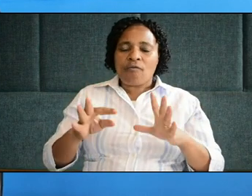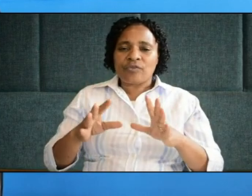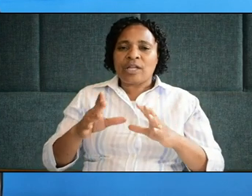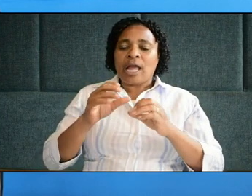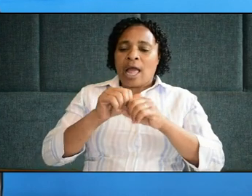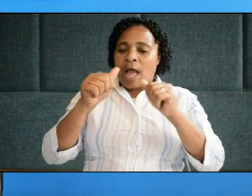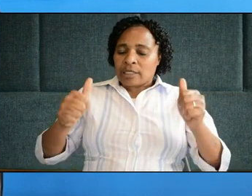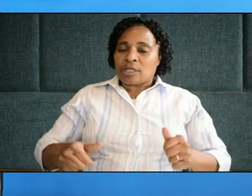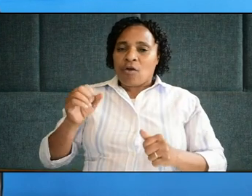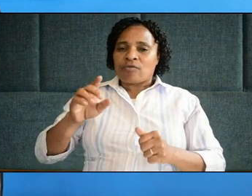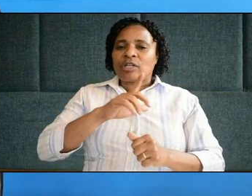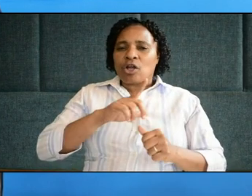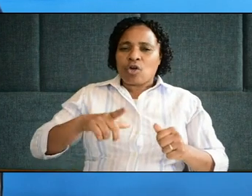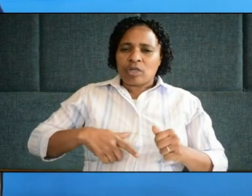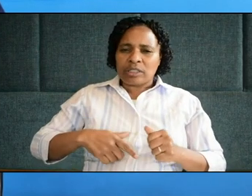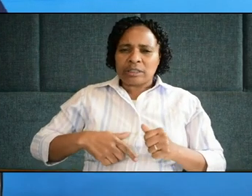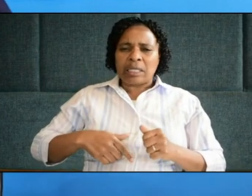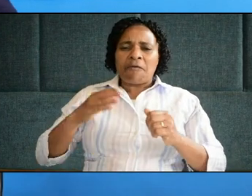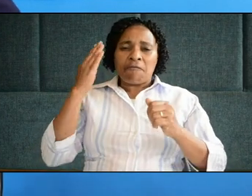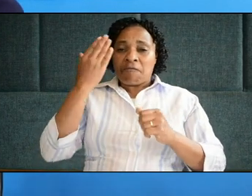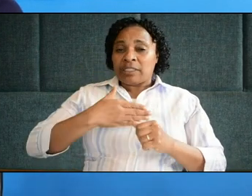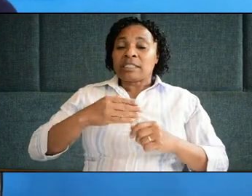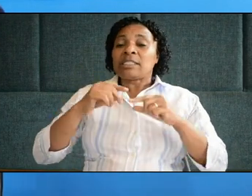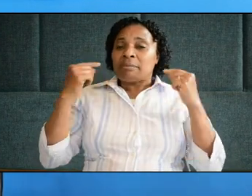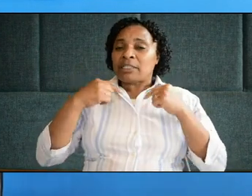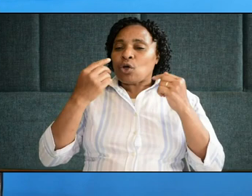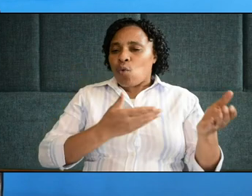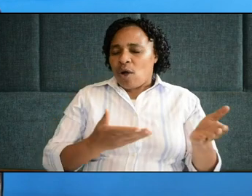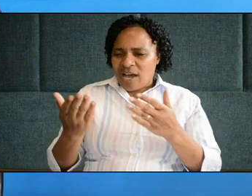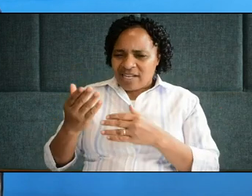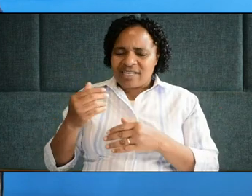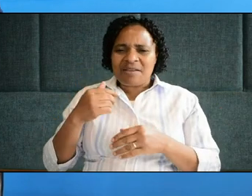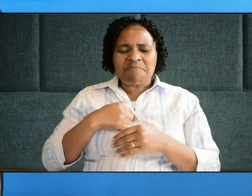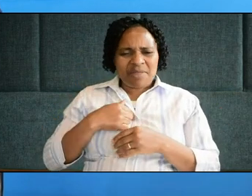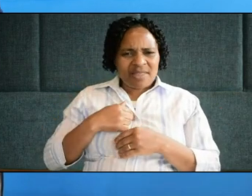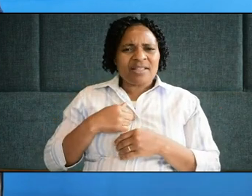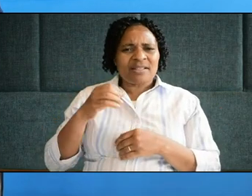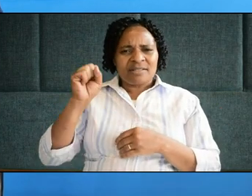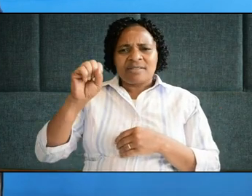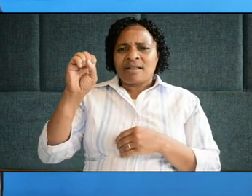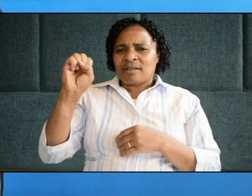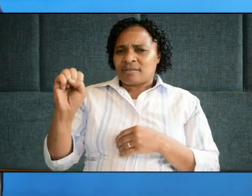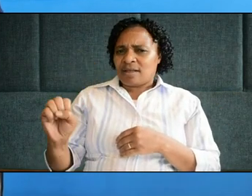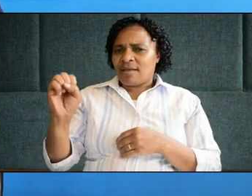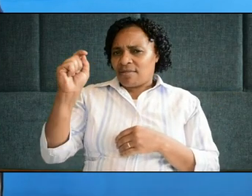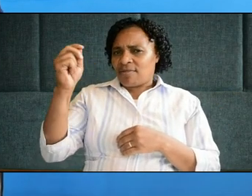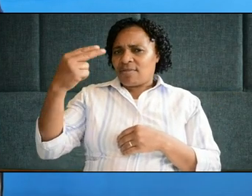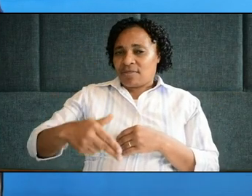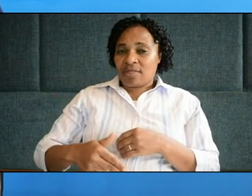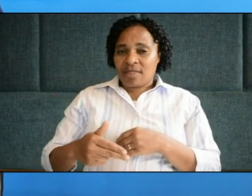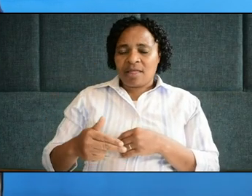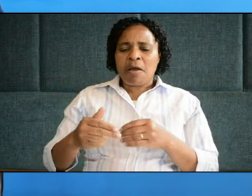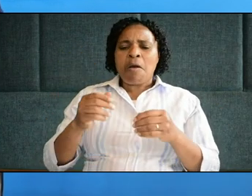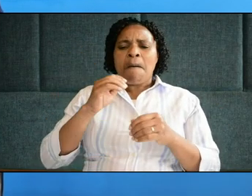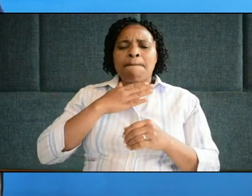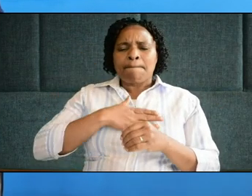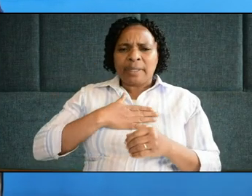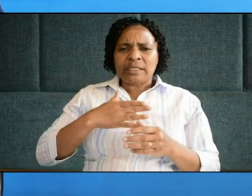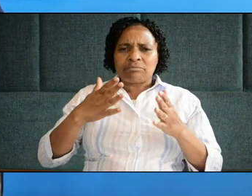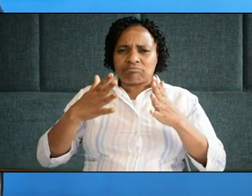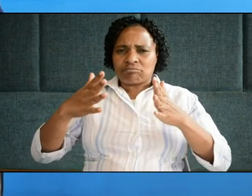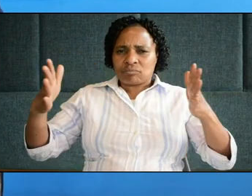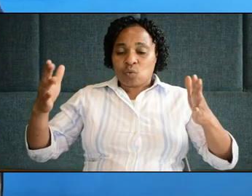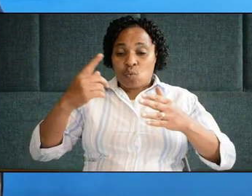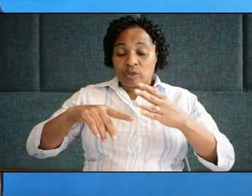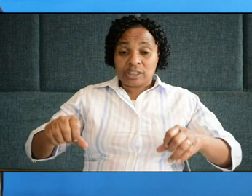the Levitical priests who carried it." Now, Seth, I just want you to maybe just elaborate for us what's happening